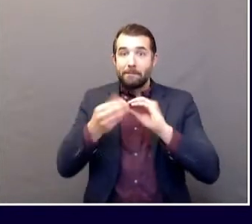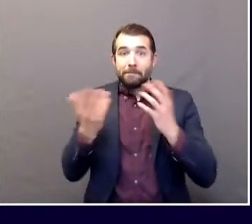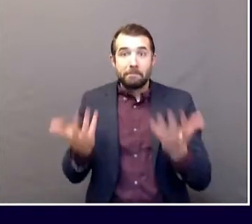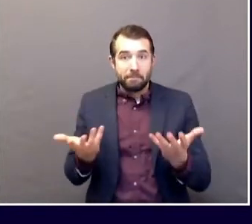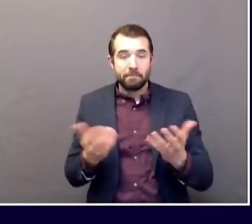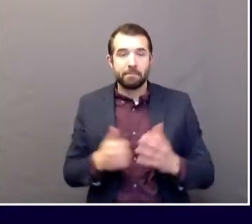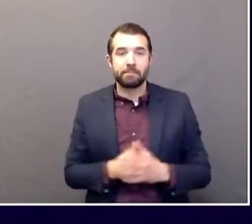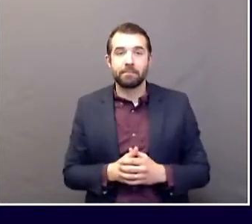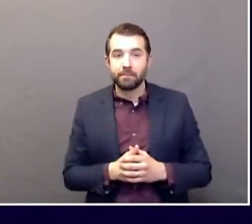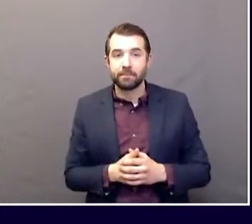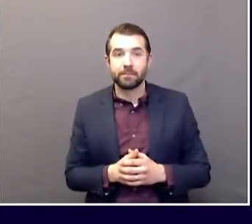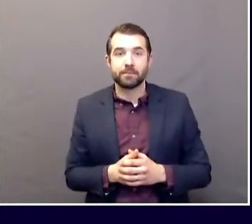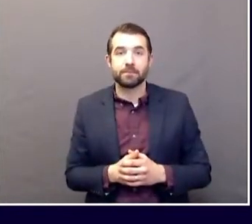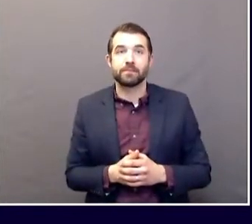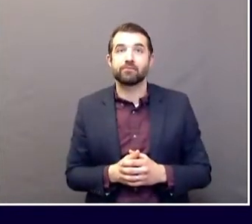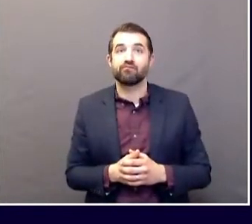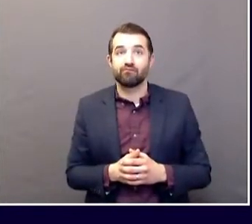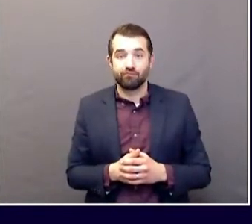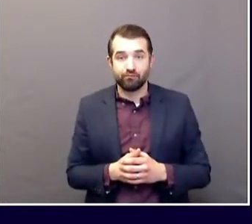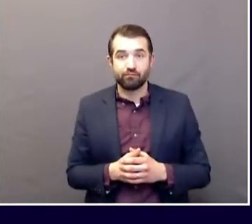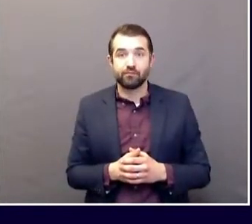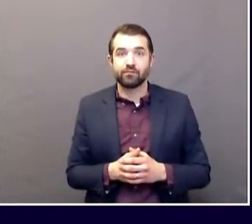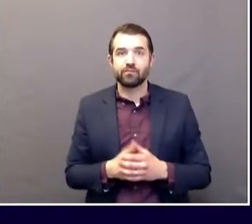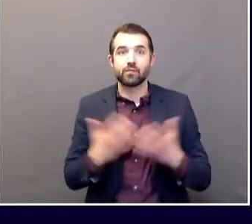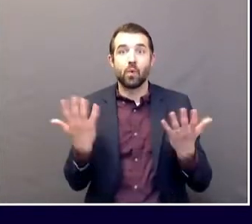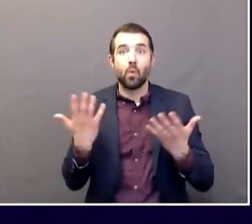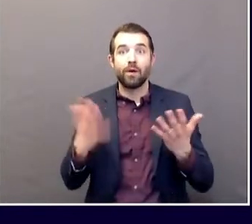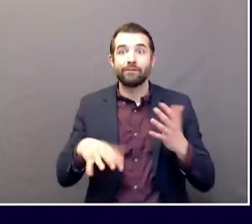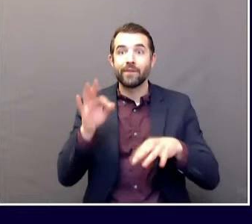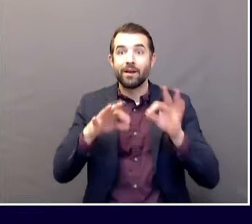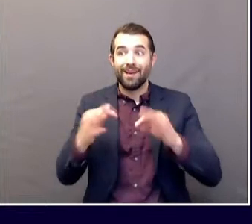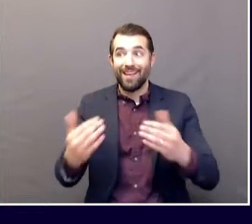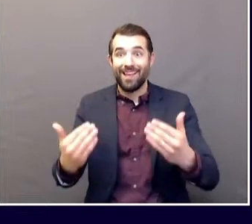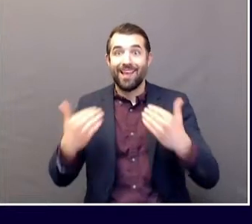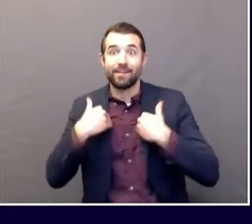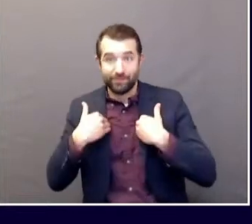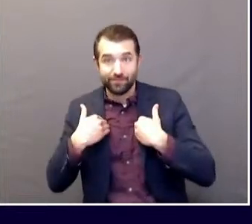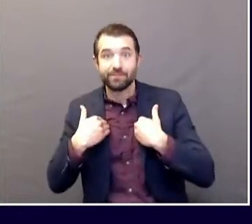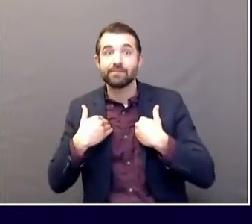that we know as well as the cases that we know